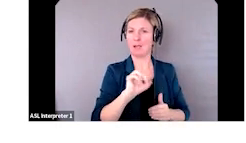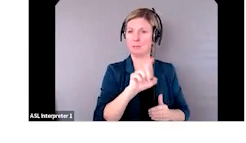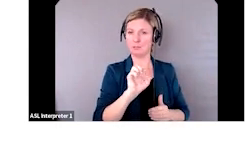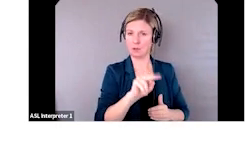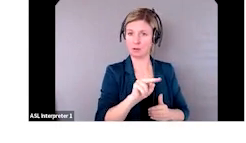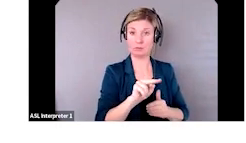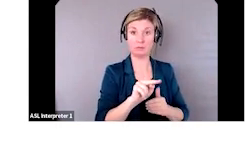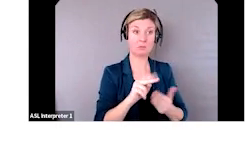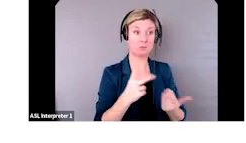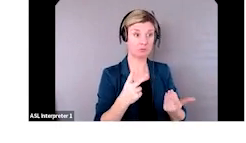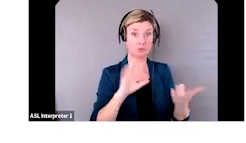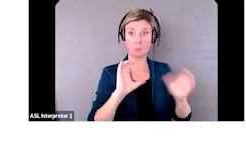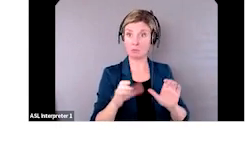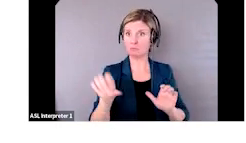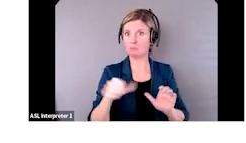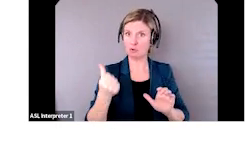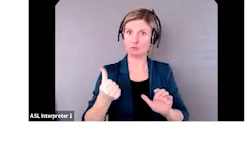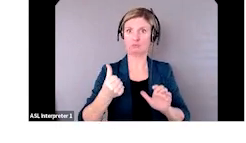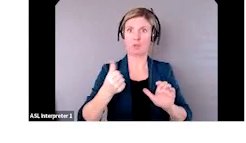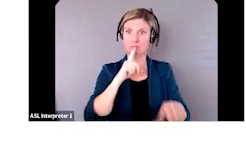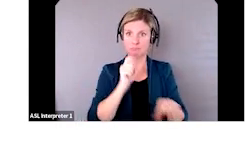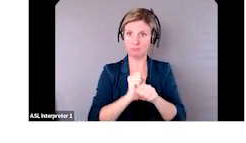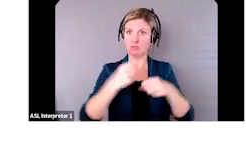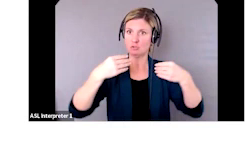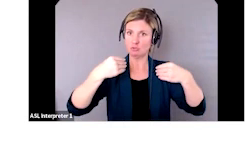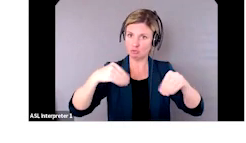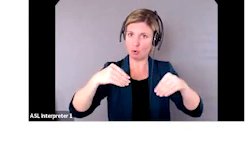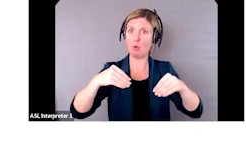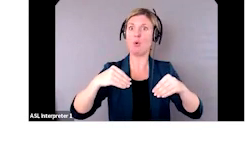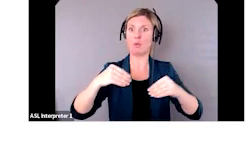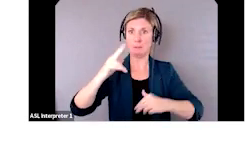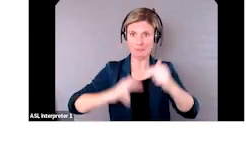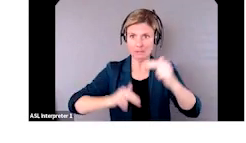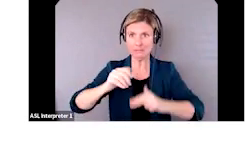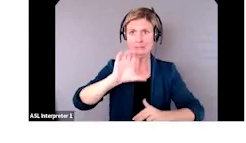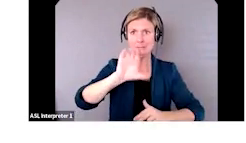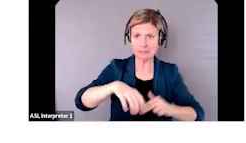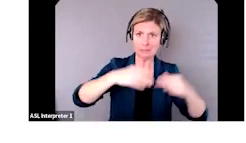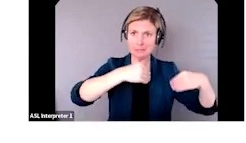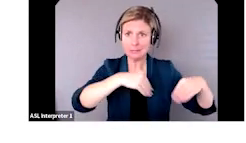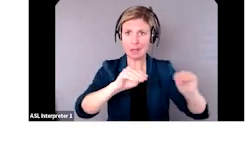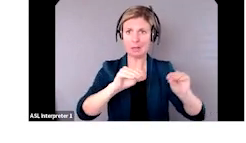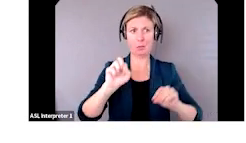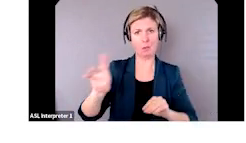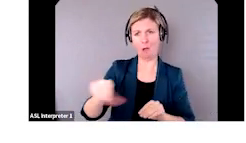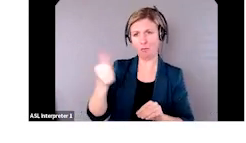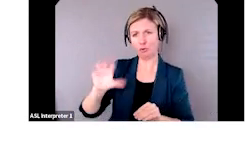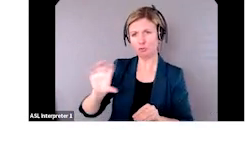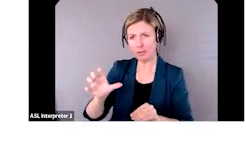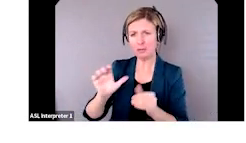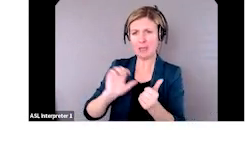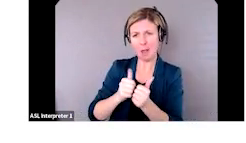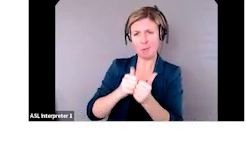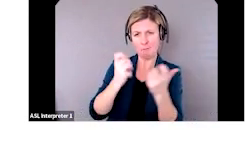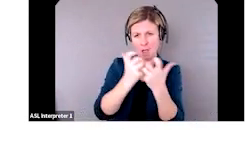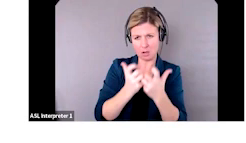have. And then looking at 2024, there's been a number of fee changes, both good and bad,